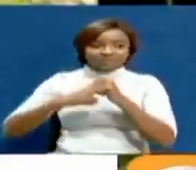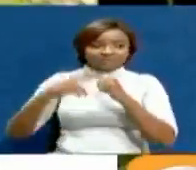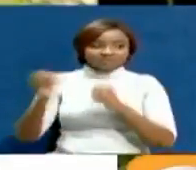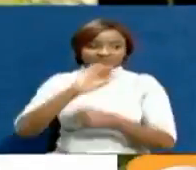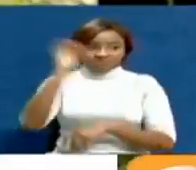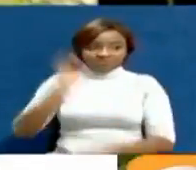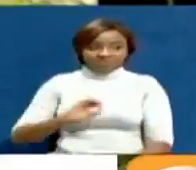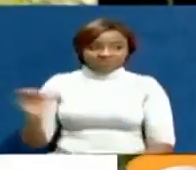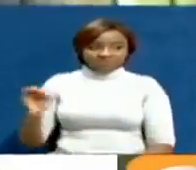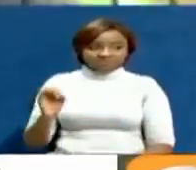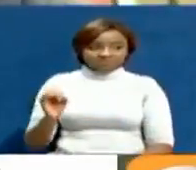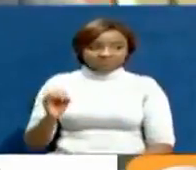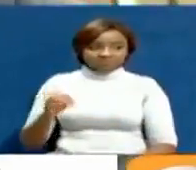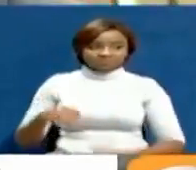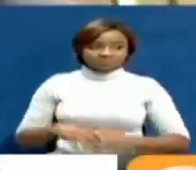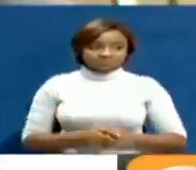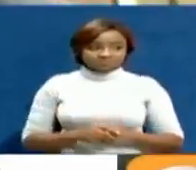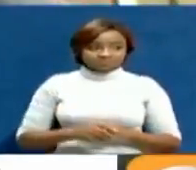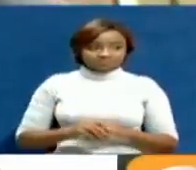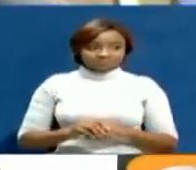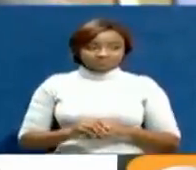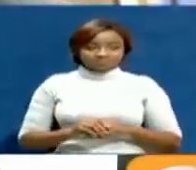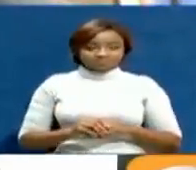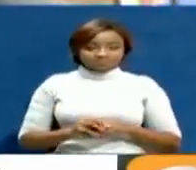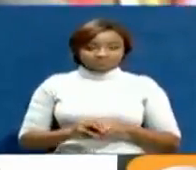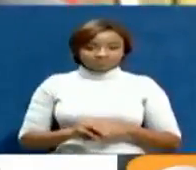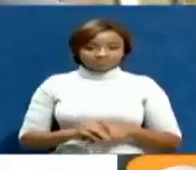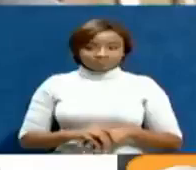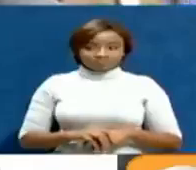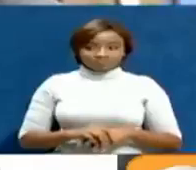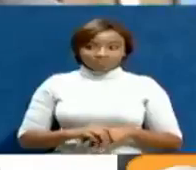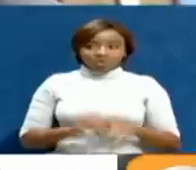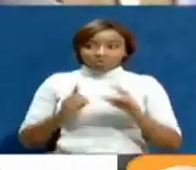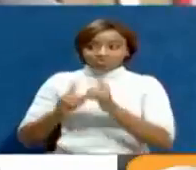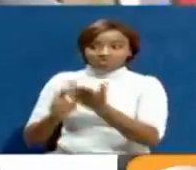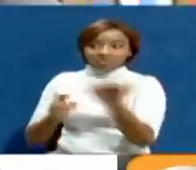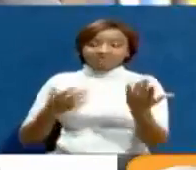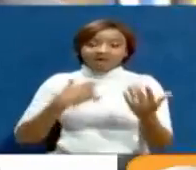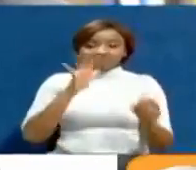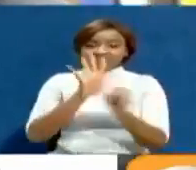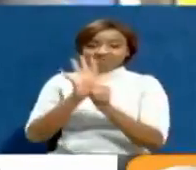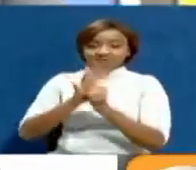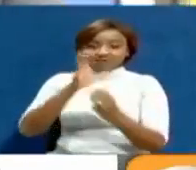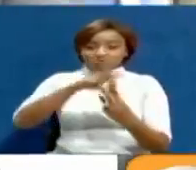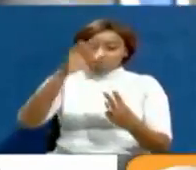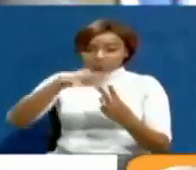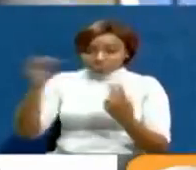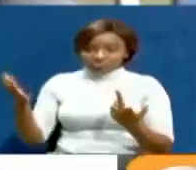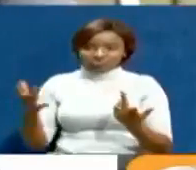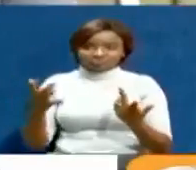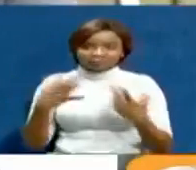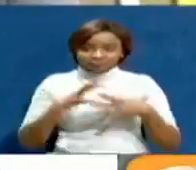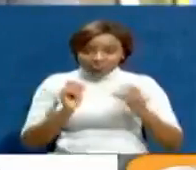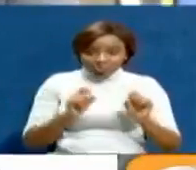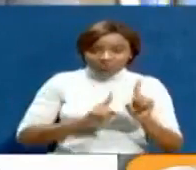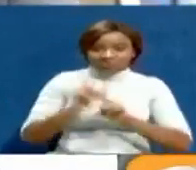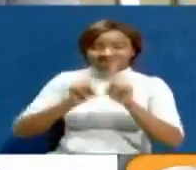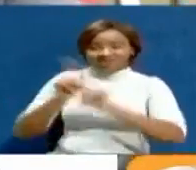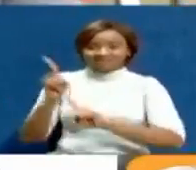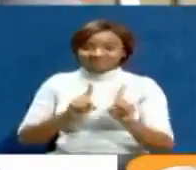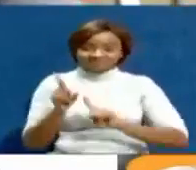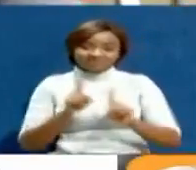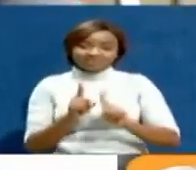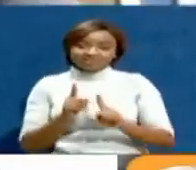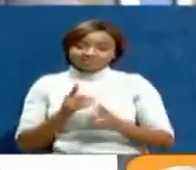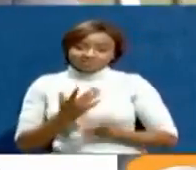30 workers in the hotel. With the 5 counties that are closed, there is still a lot of options for travel, for holiday, and